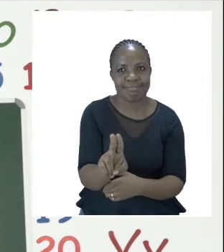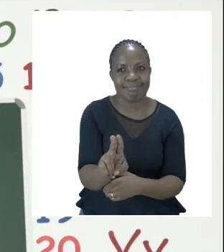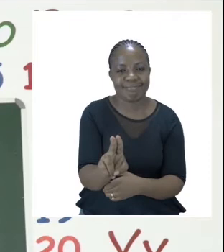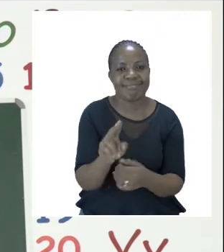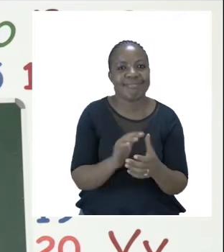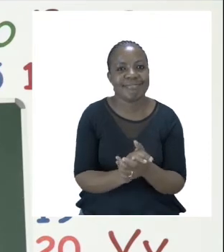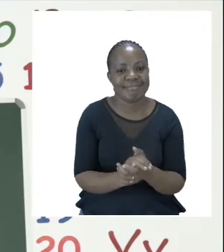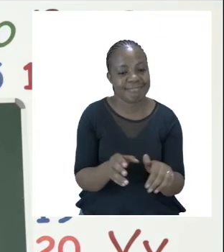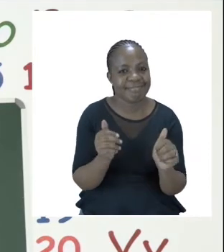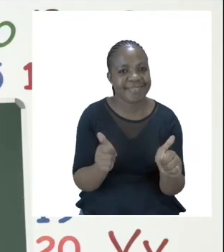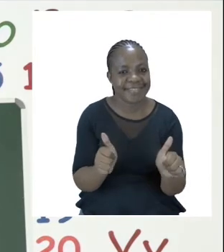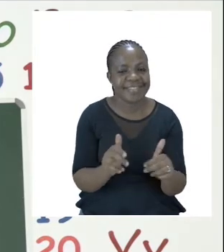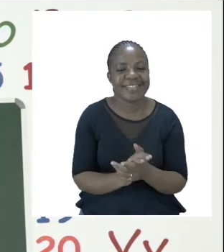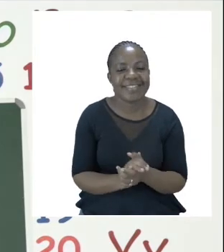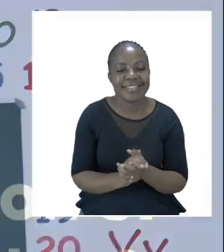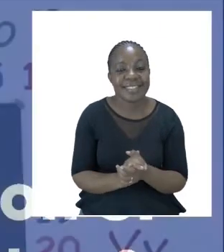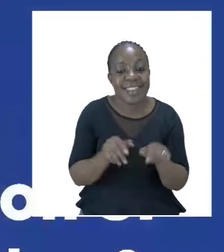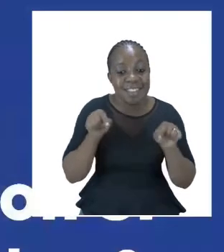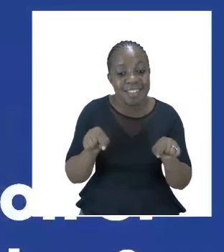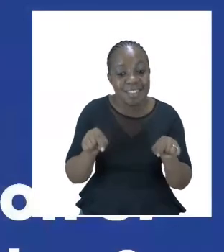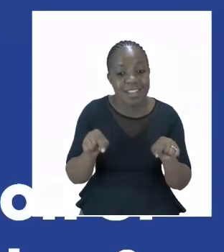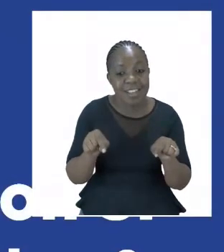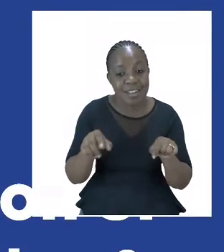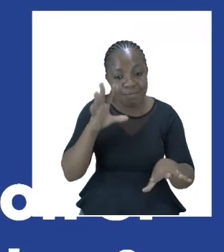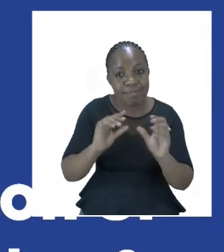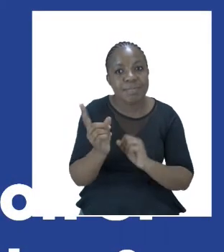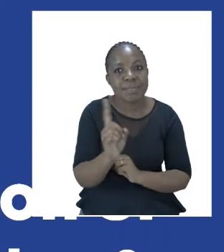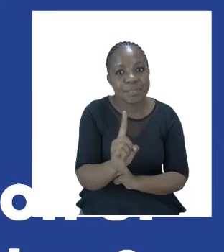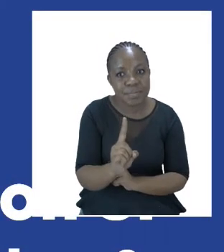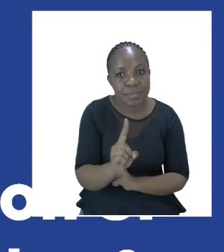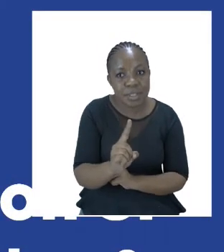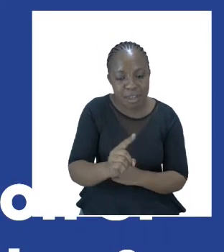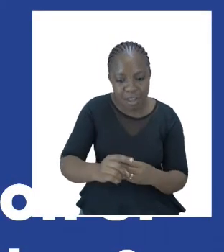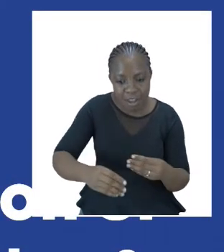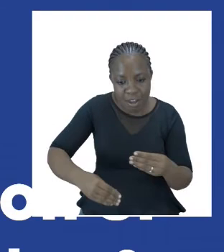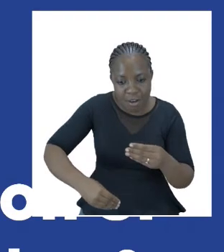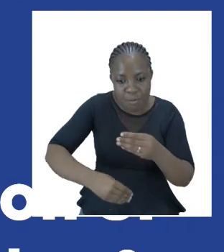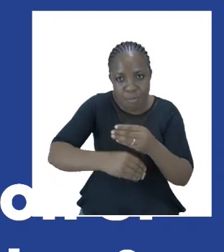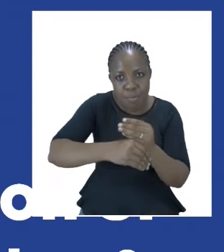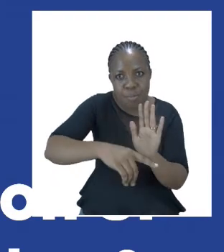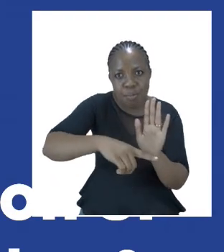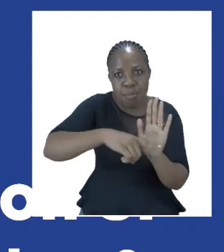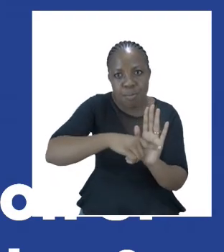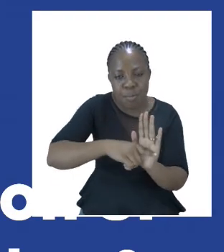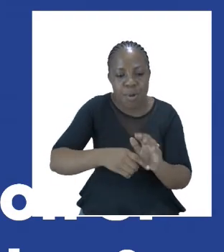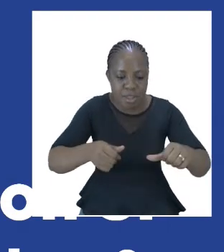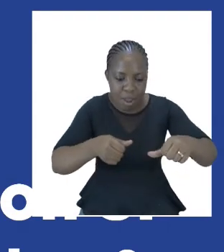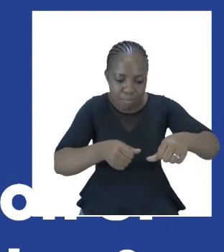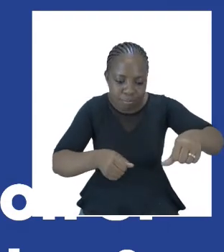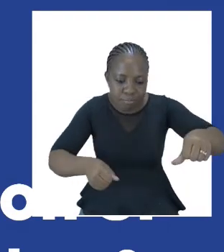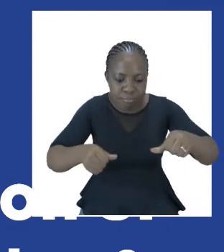Our lesson for today is all about addition and measurements.